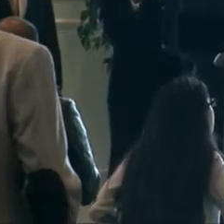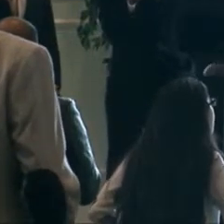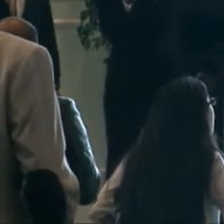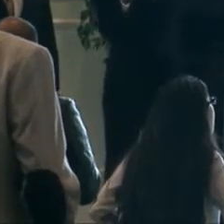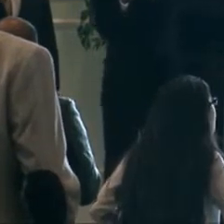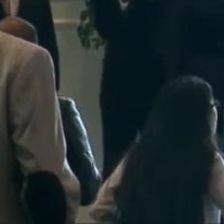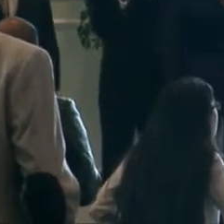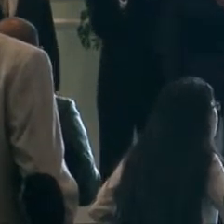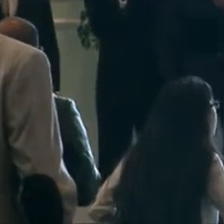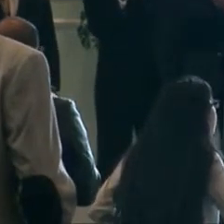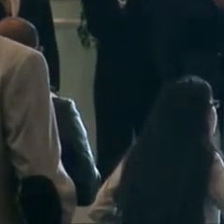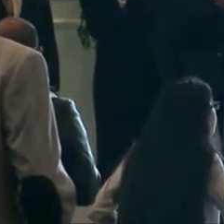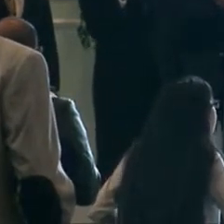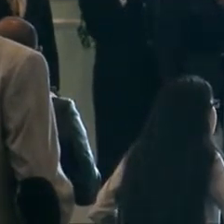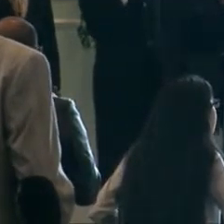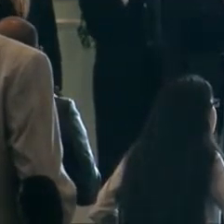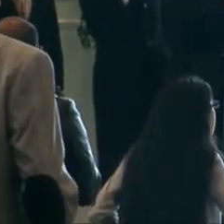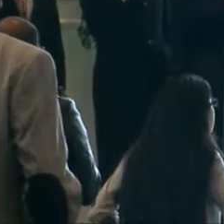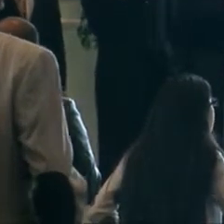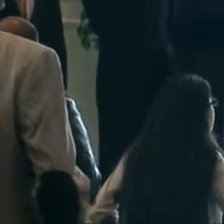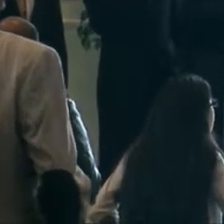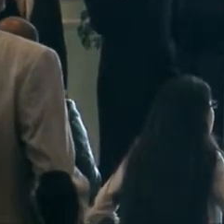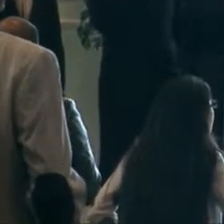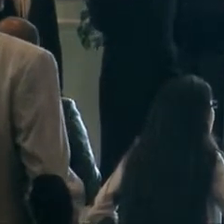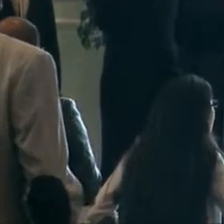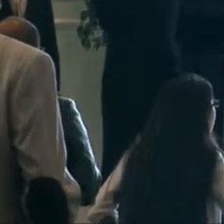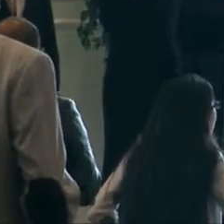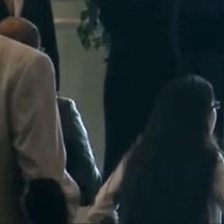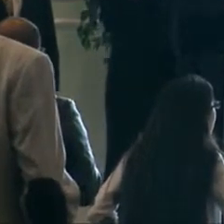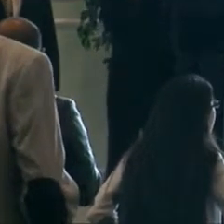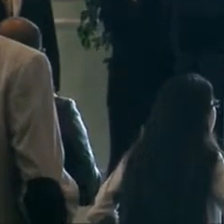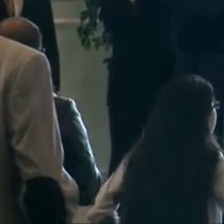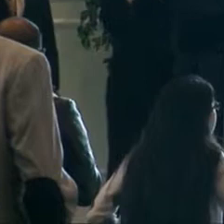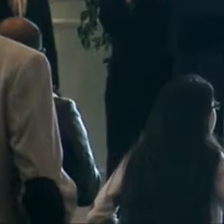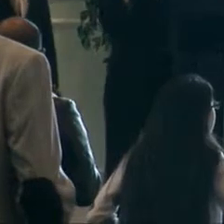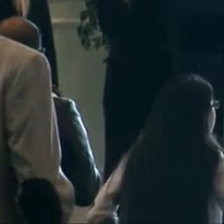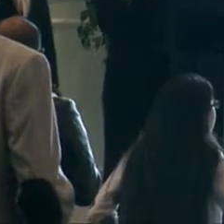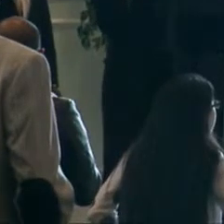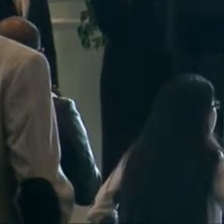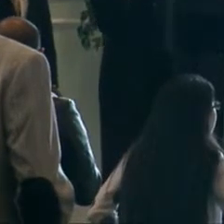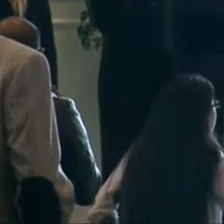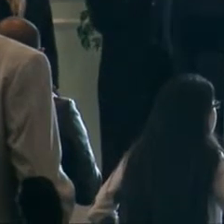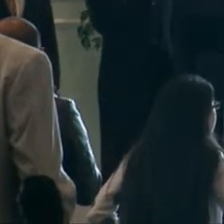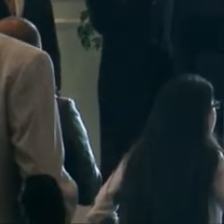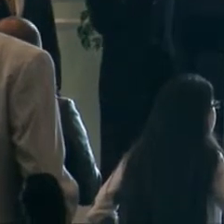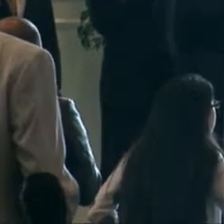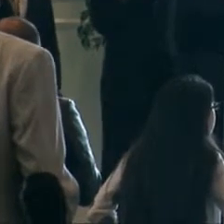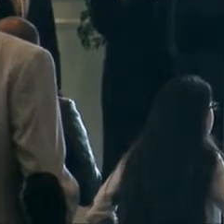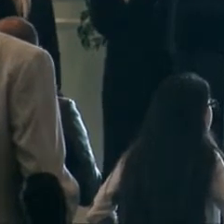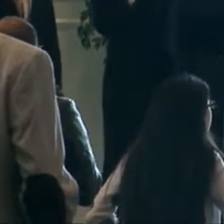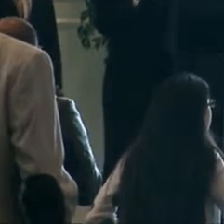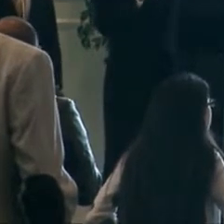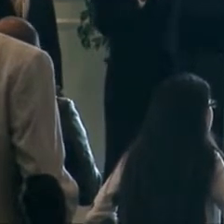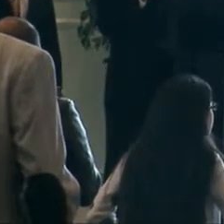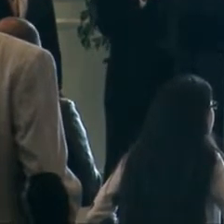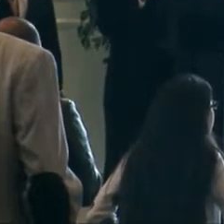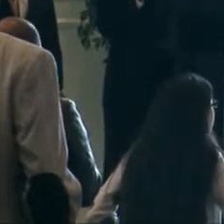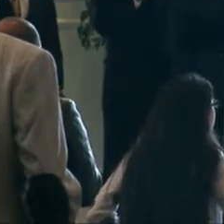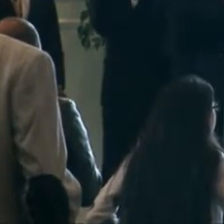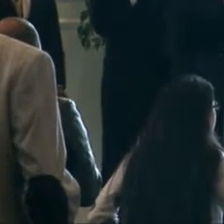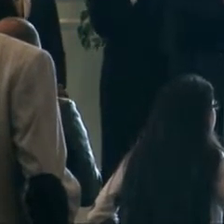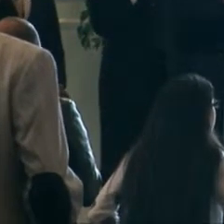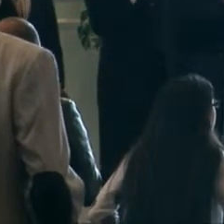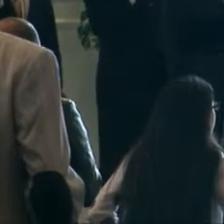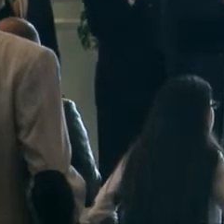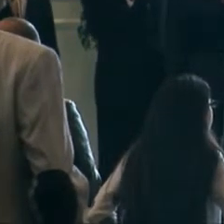Jesus, how I trust him, how I prove him more and